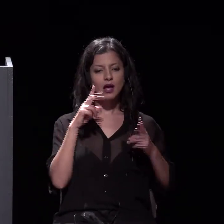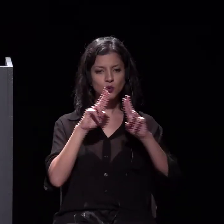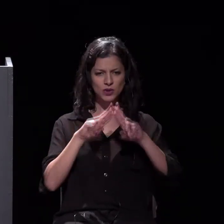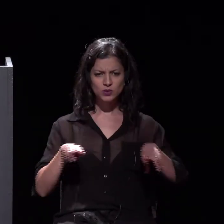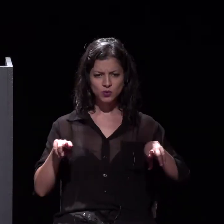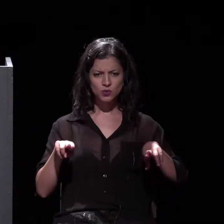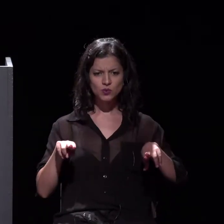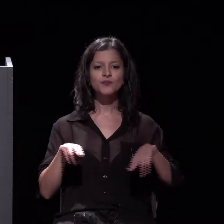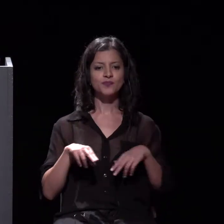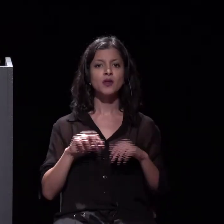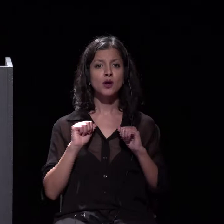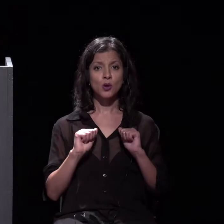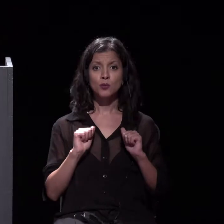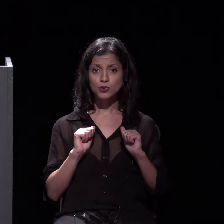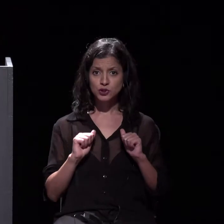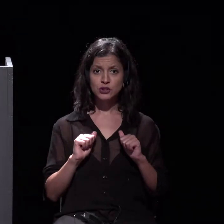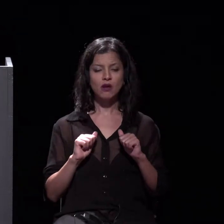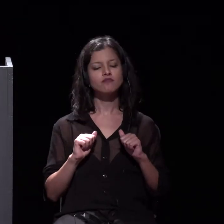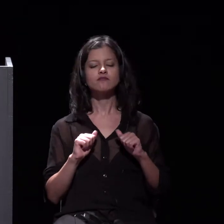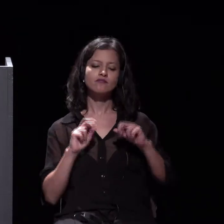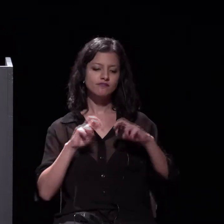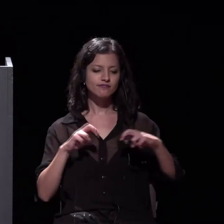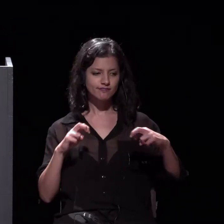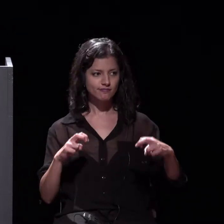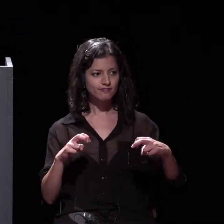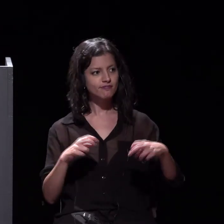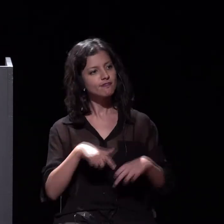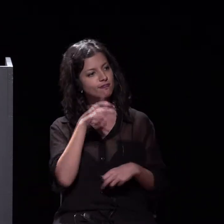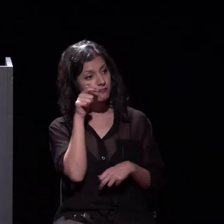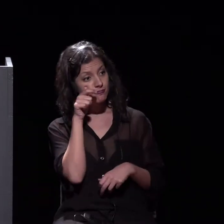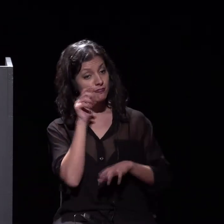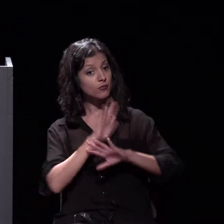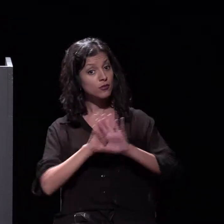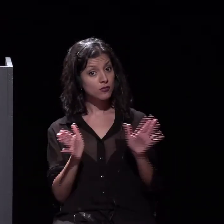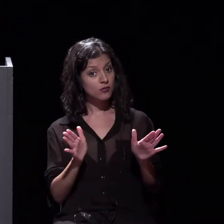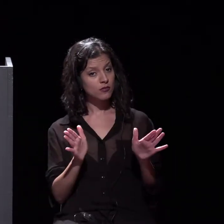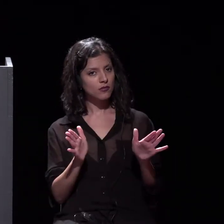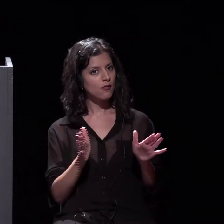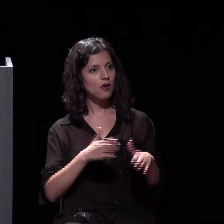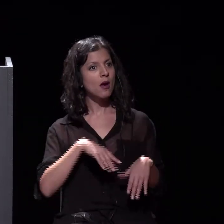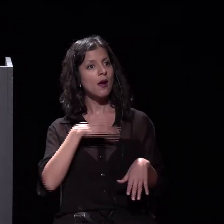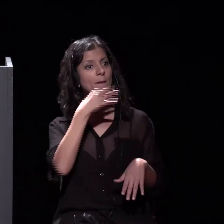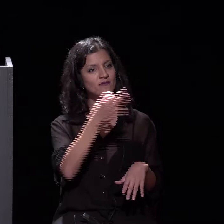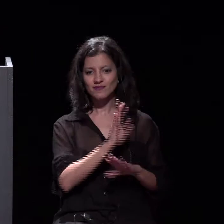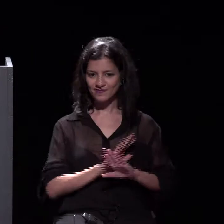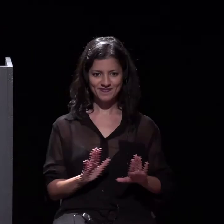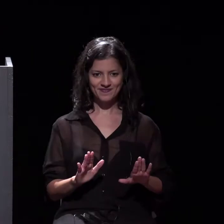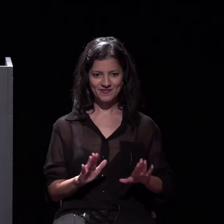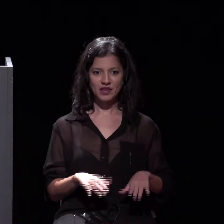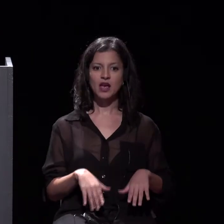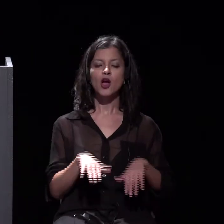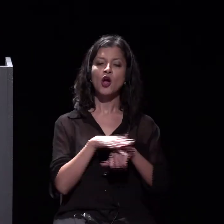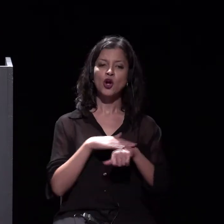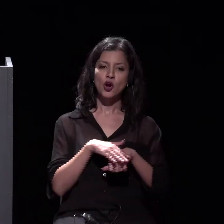but they were not allowed to speak. And all of the conversations were conducted in Spanish or Portuguese